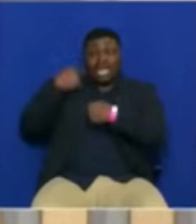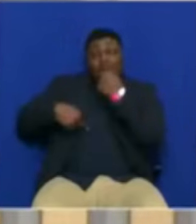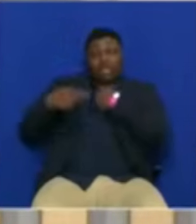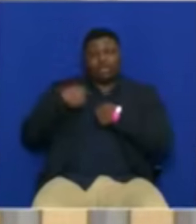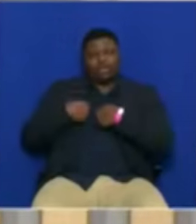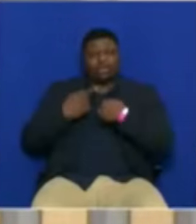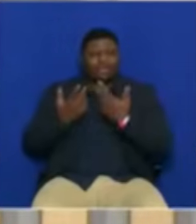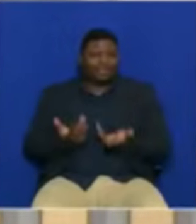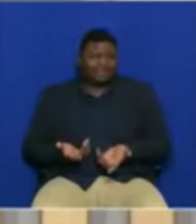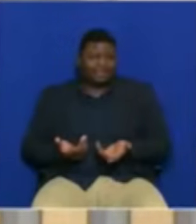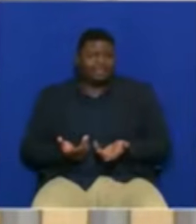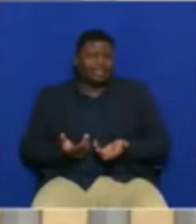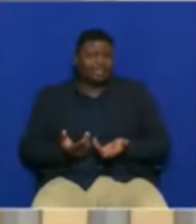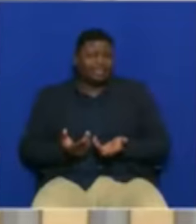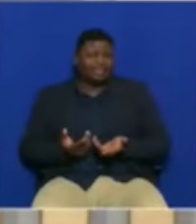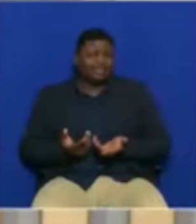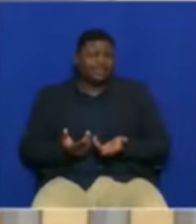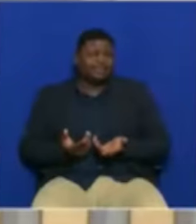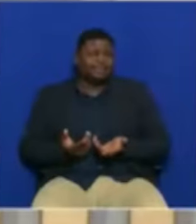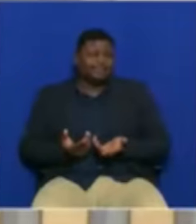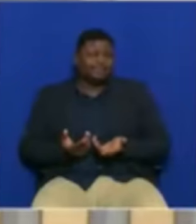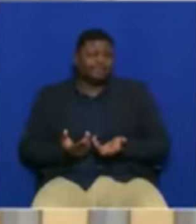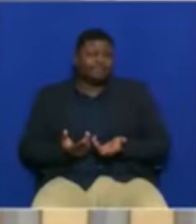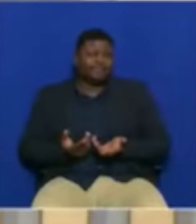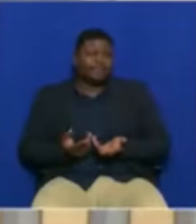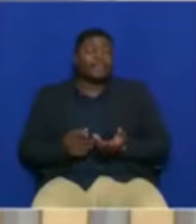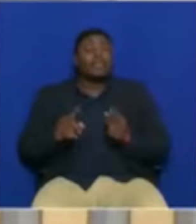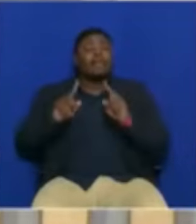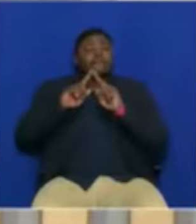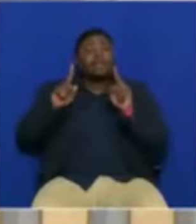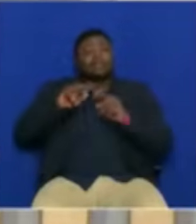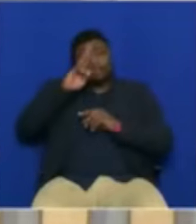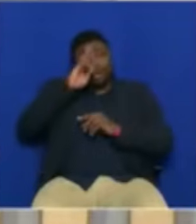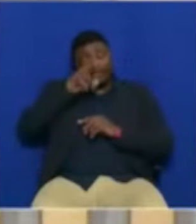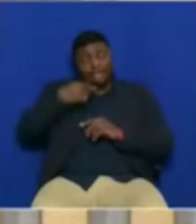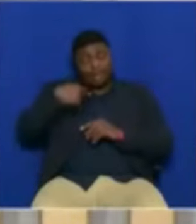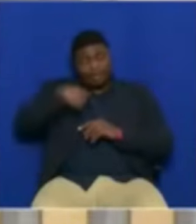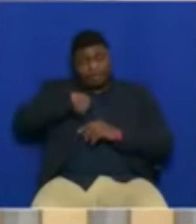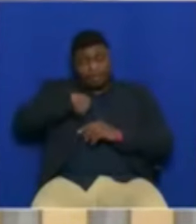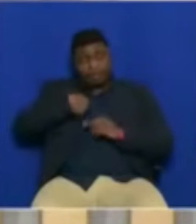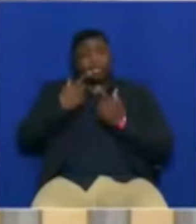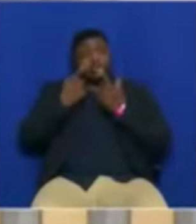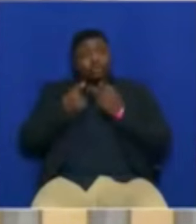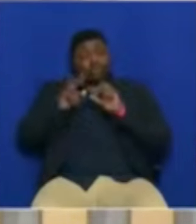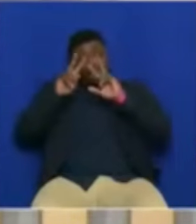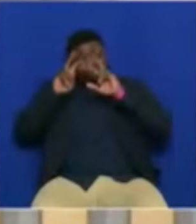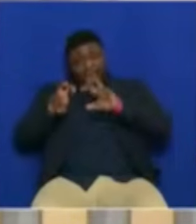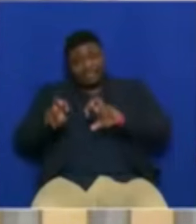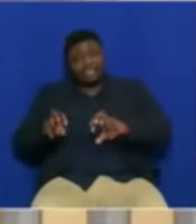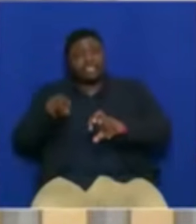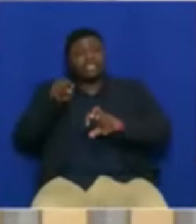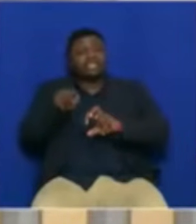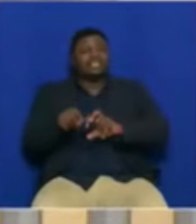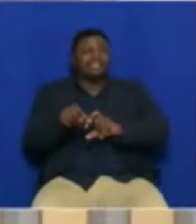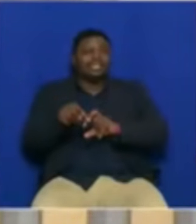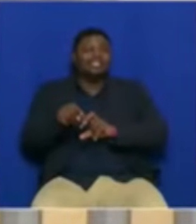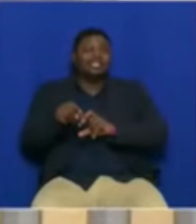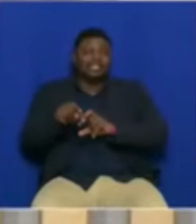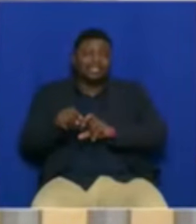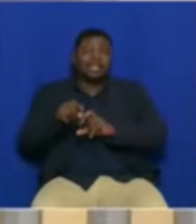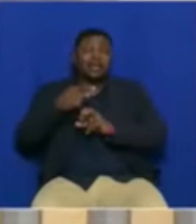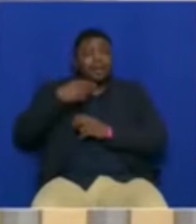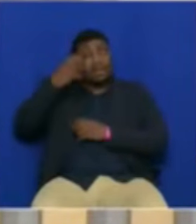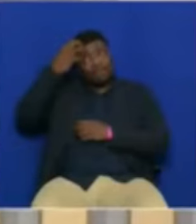me, I conducted an investigation that flew from a briefing from my chief investigator. I